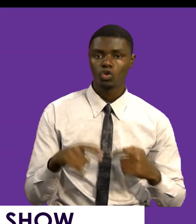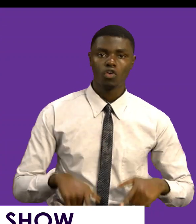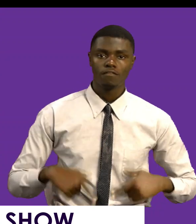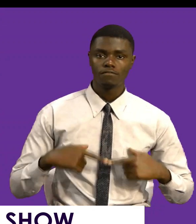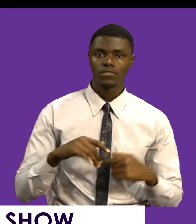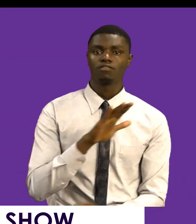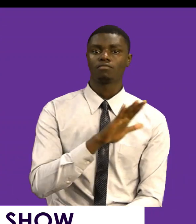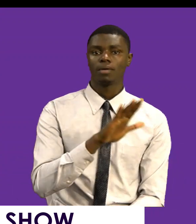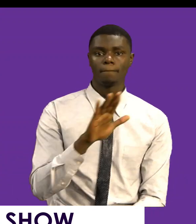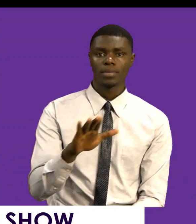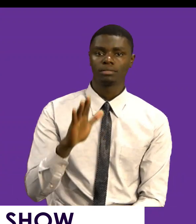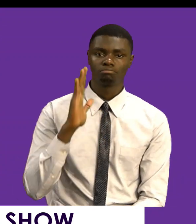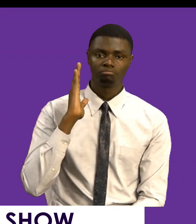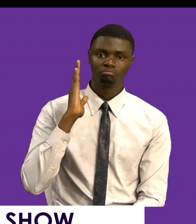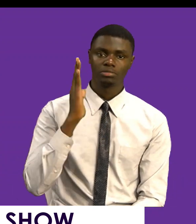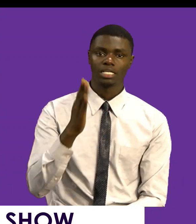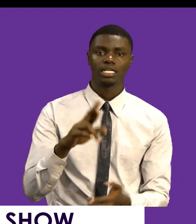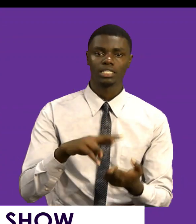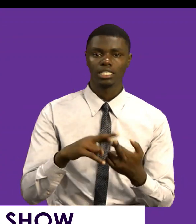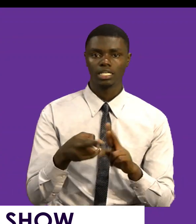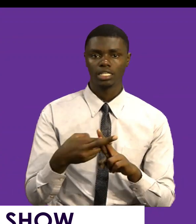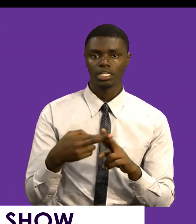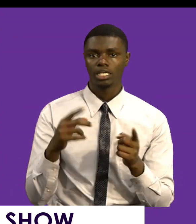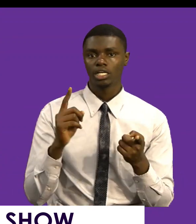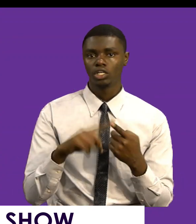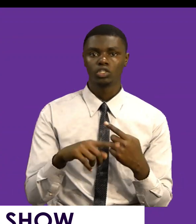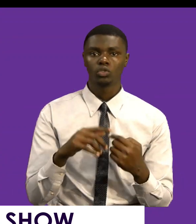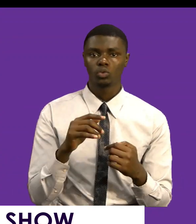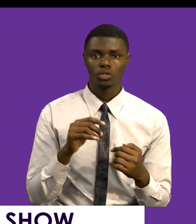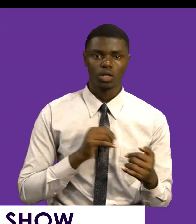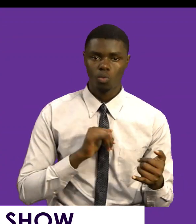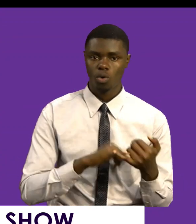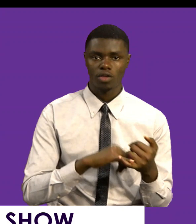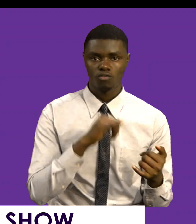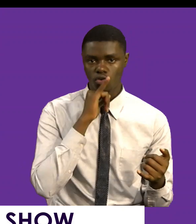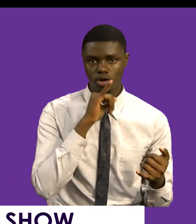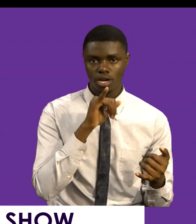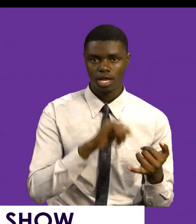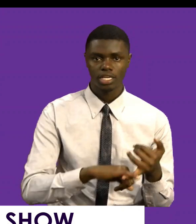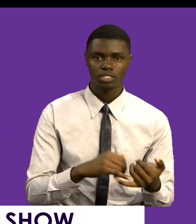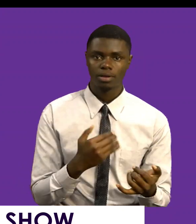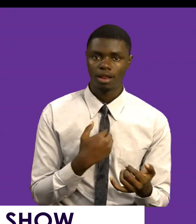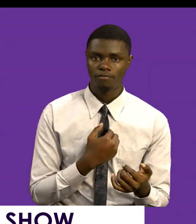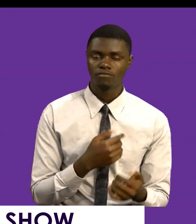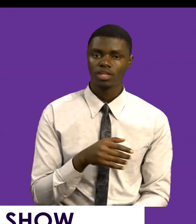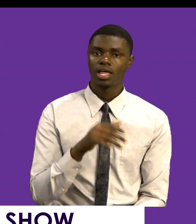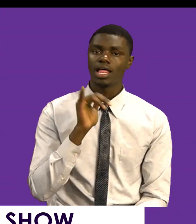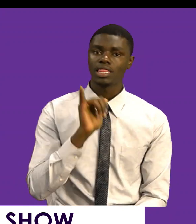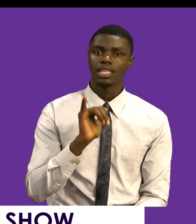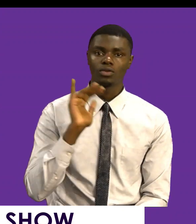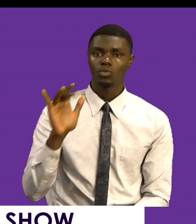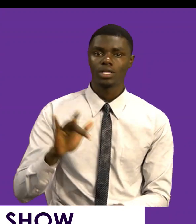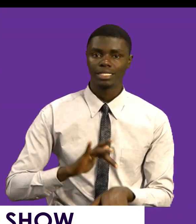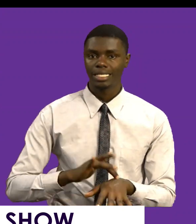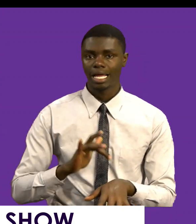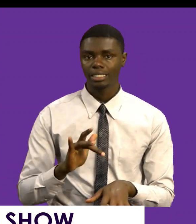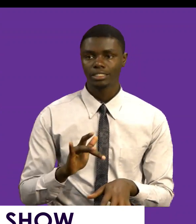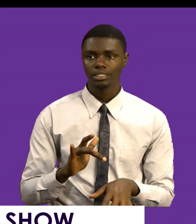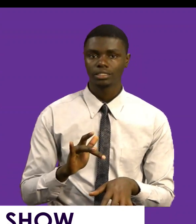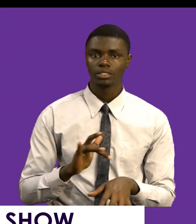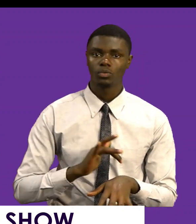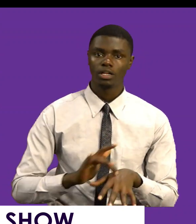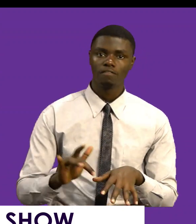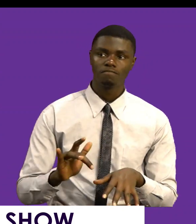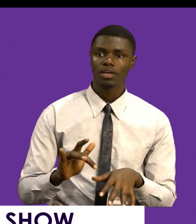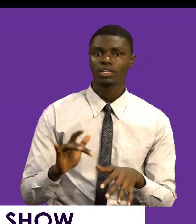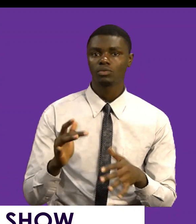life is directly related to the kind of spouse that you have. And this will touch on even